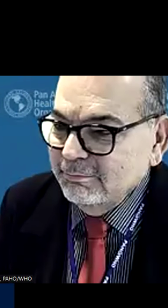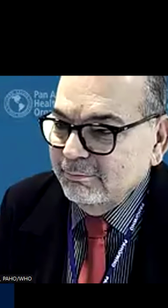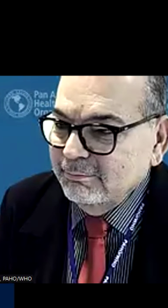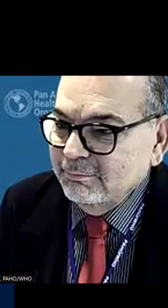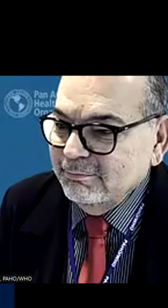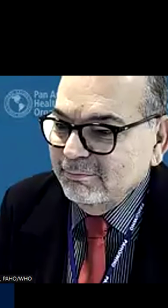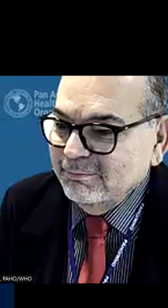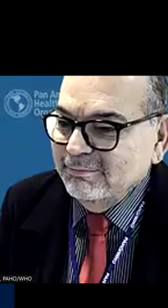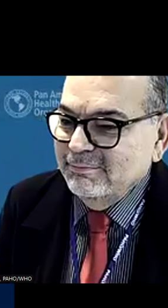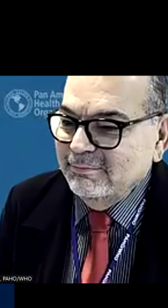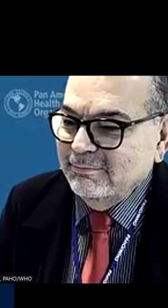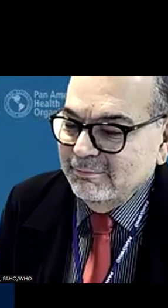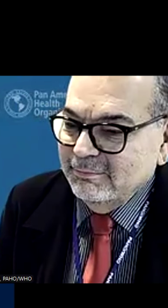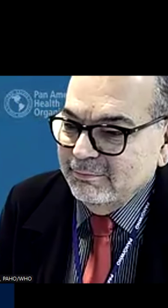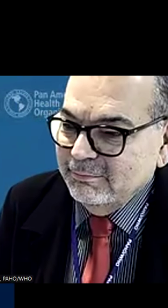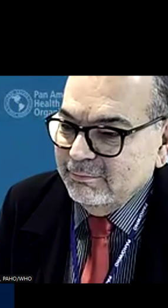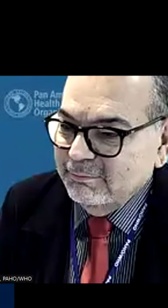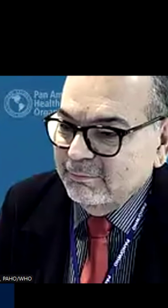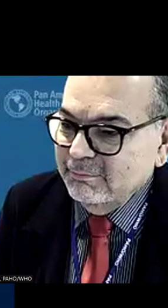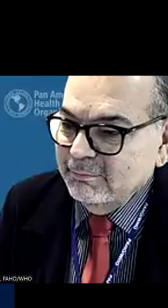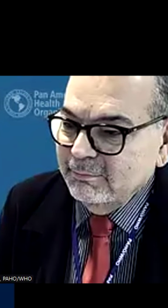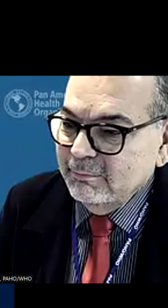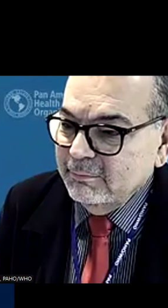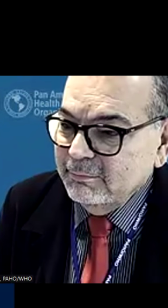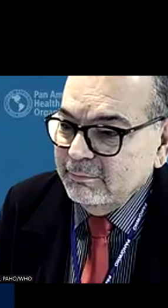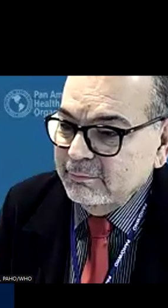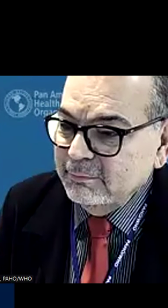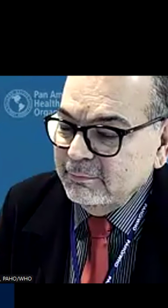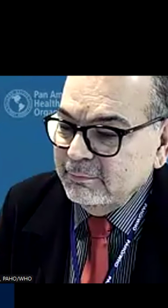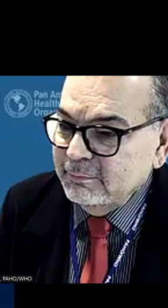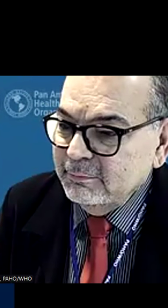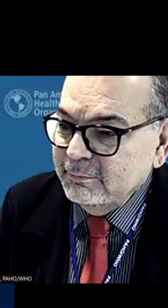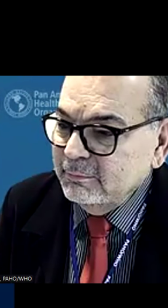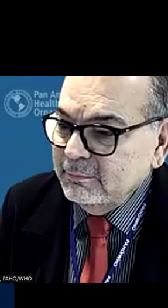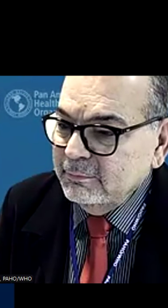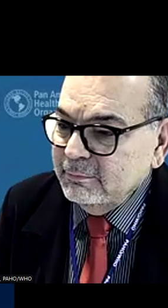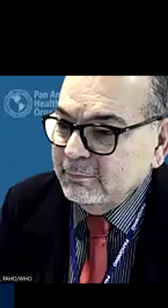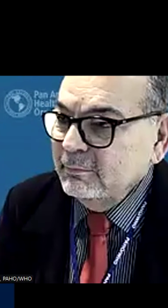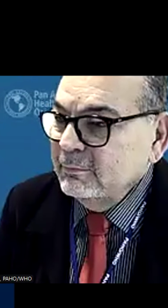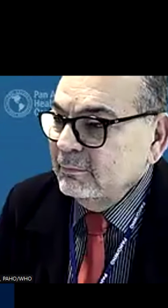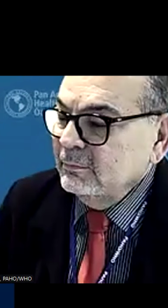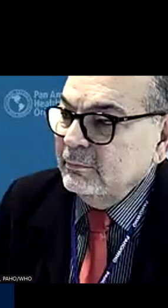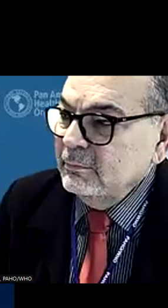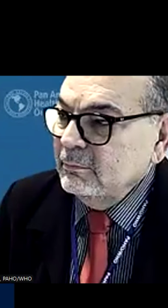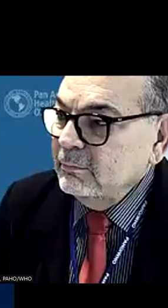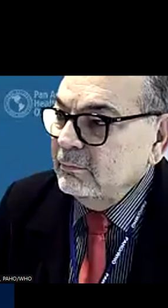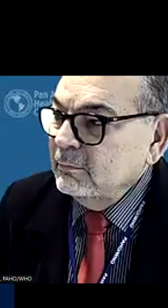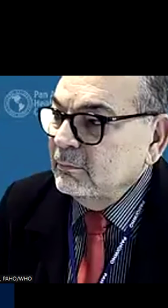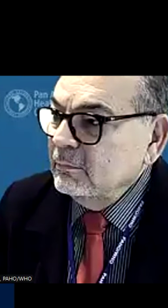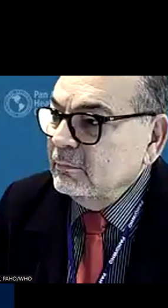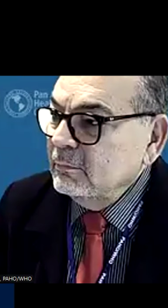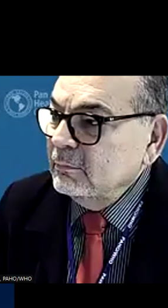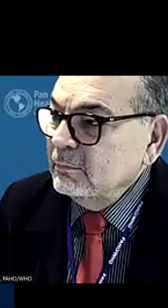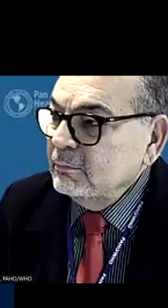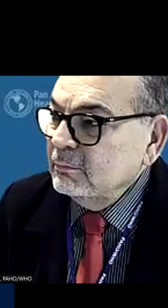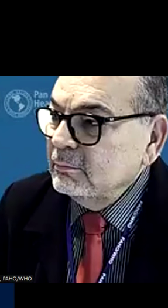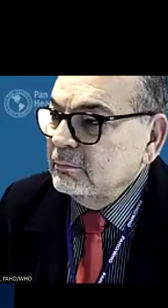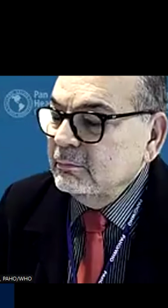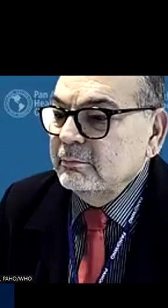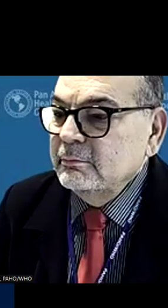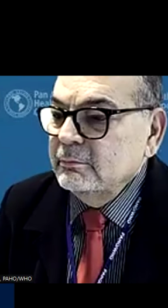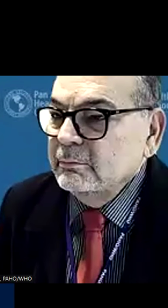like, who or who else. I completely agree with Ambassador Louis. It's very important,